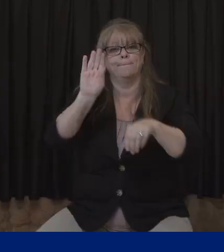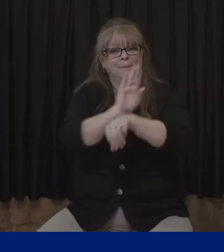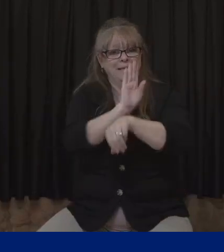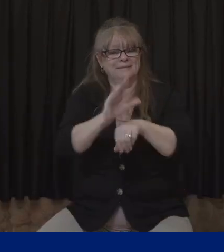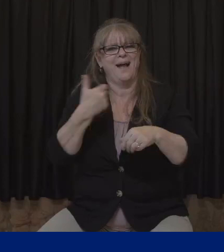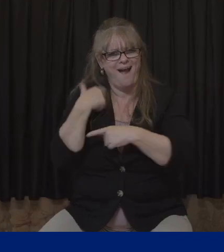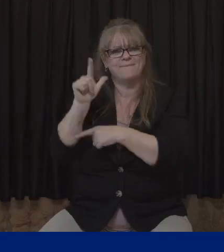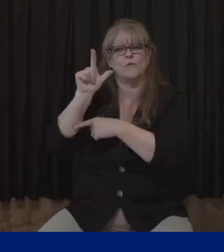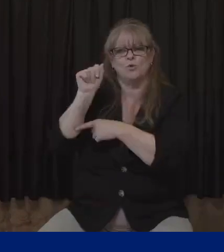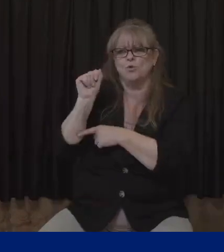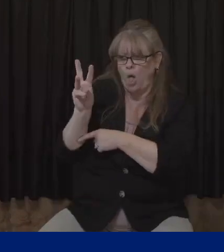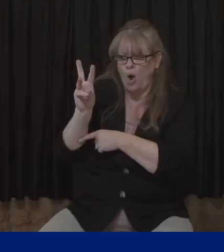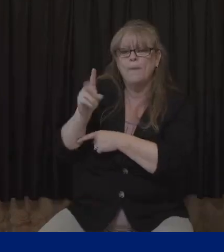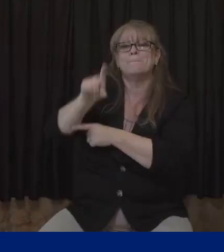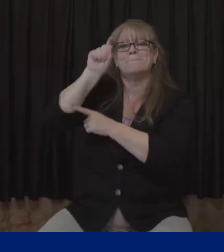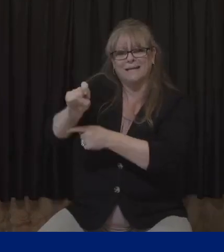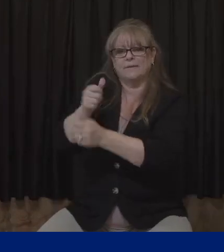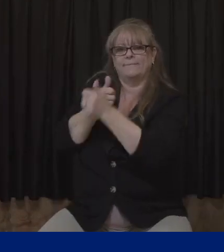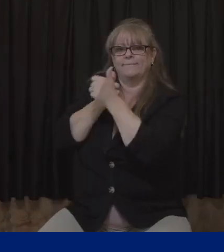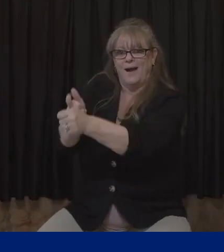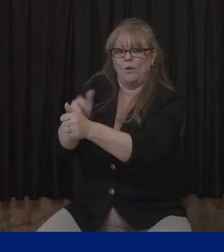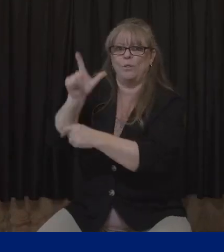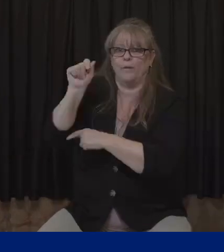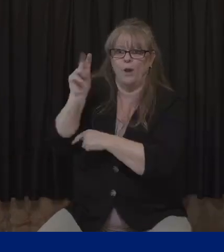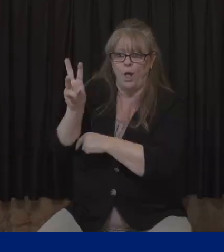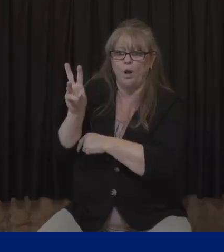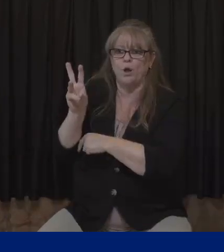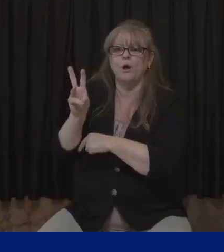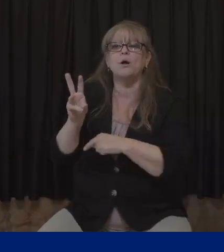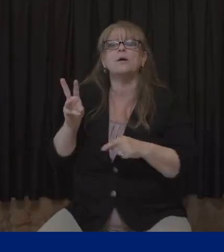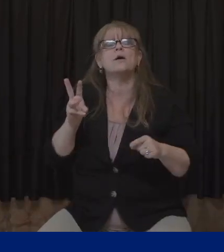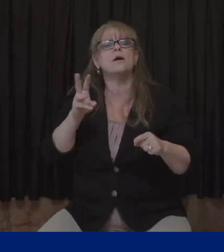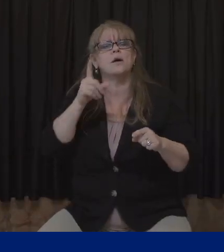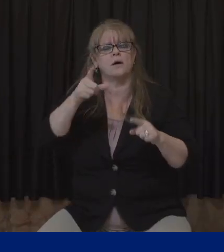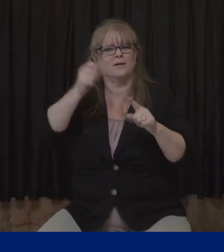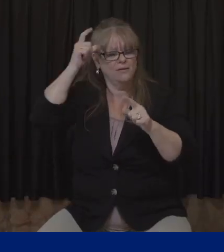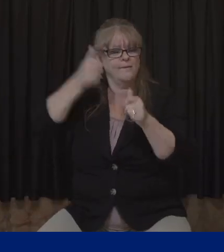rigorous safety rules that are very reasonable. The essential retailers have already been reaching